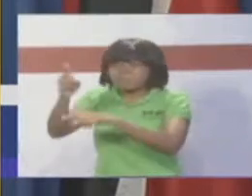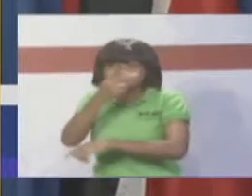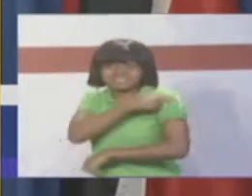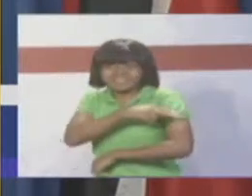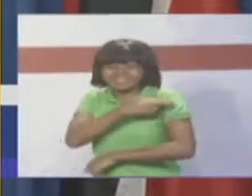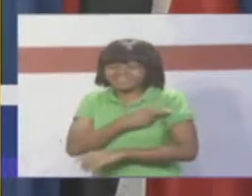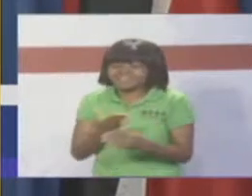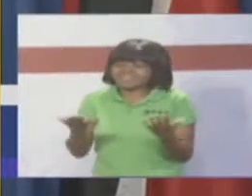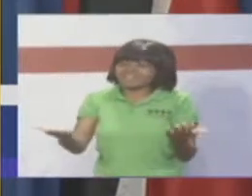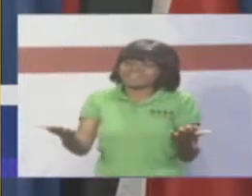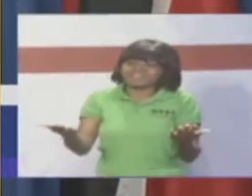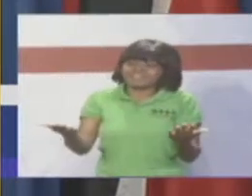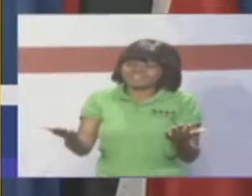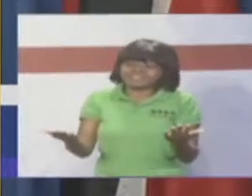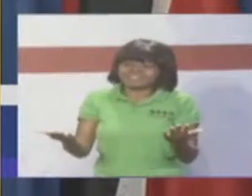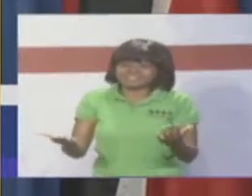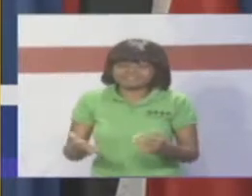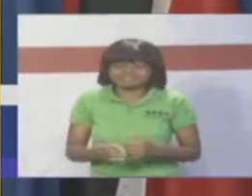highly educated,